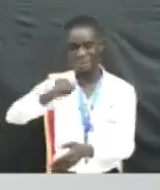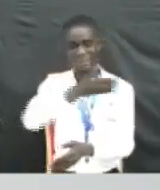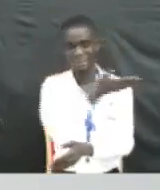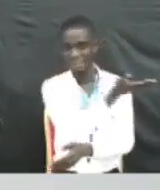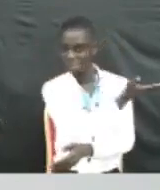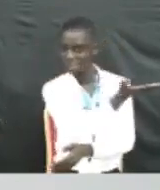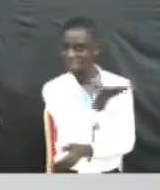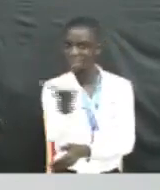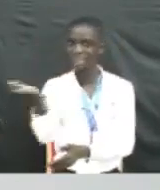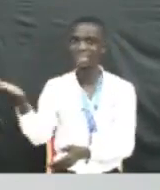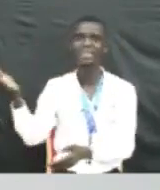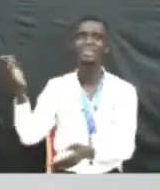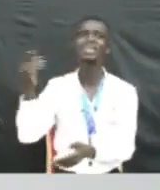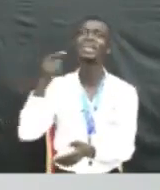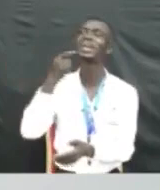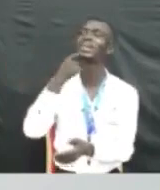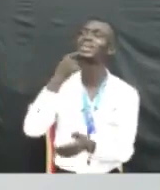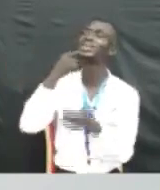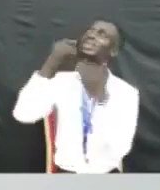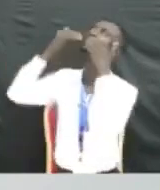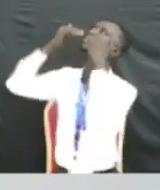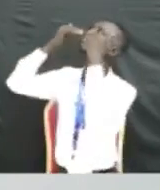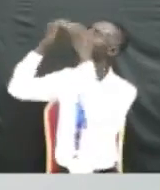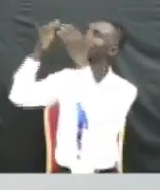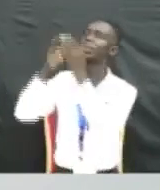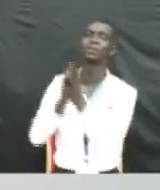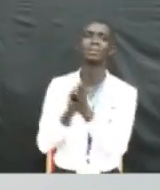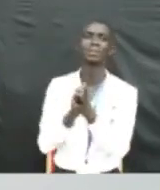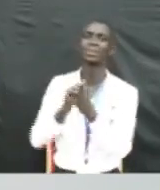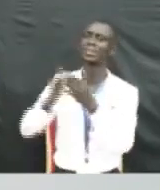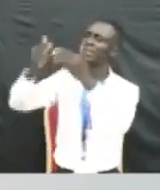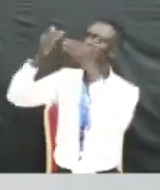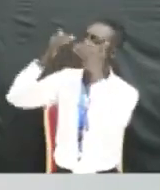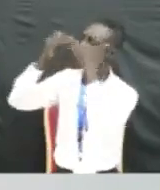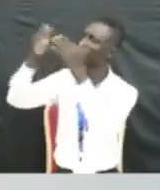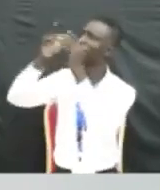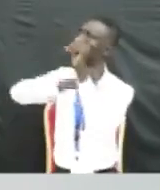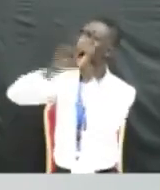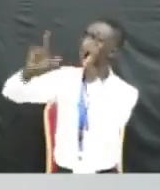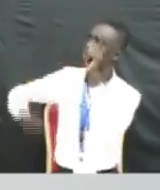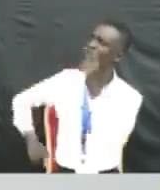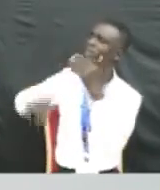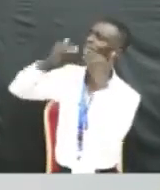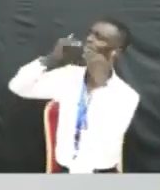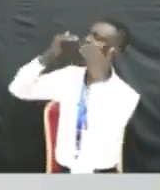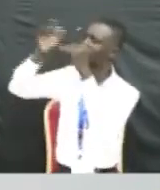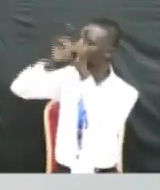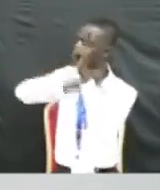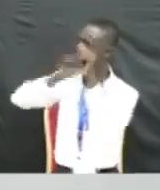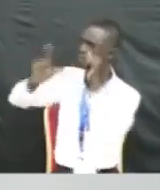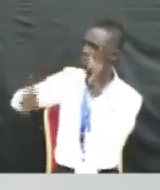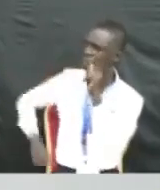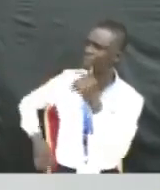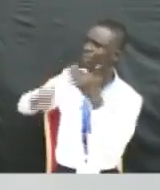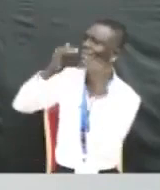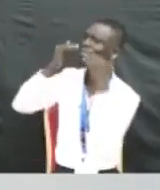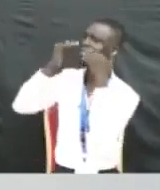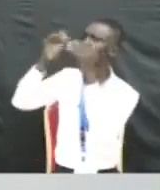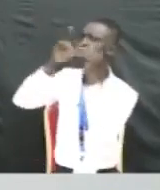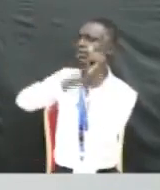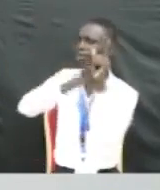you, say thank you. Thank you, Lord. Thank you, Lord. Thank you,